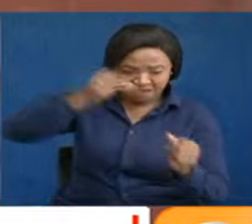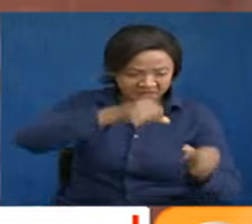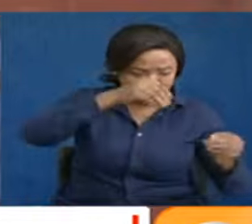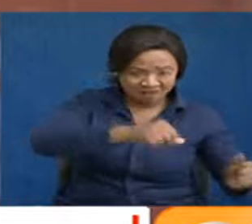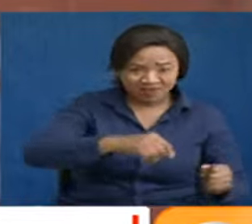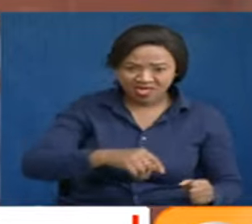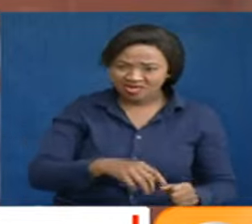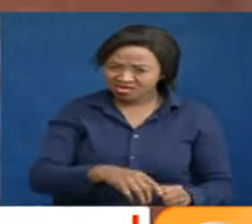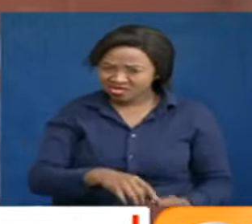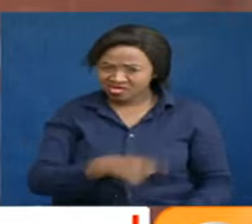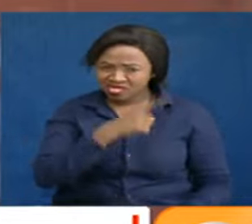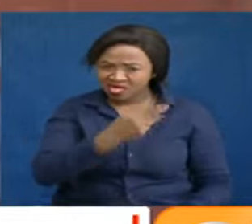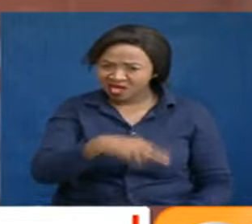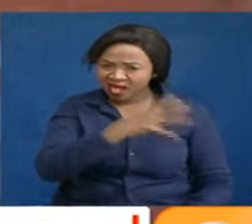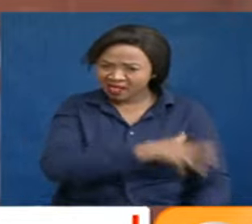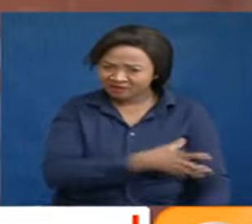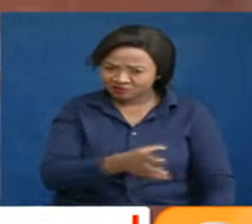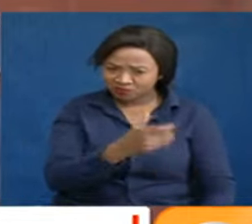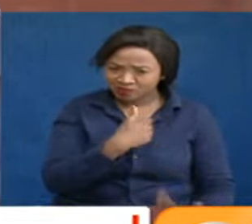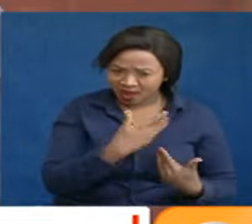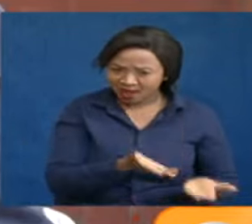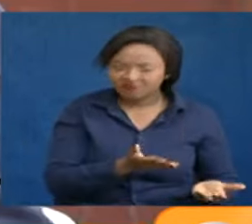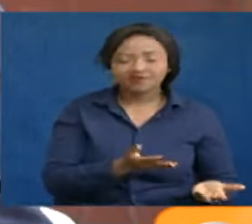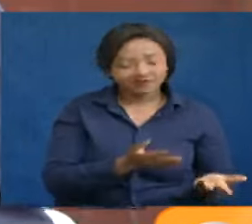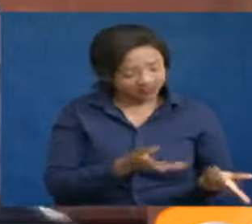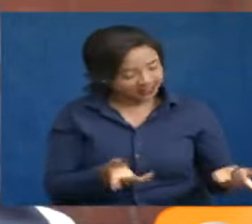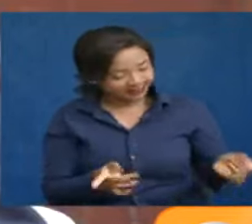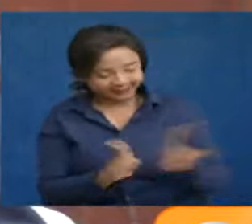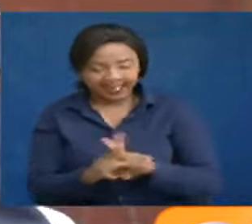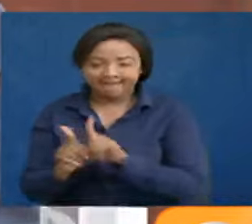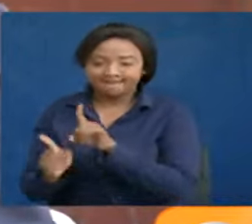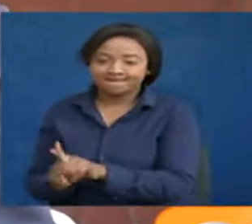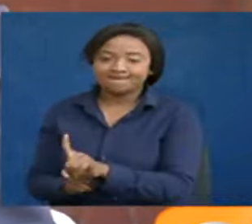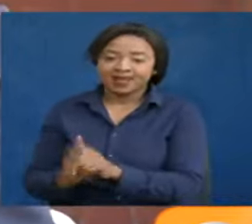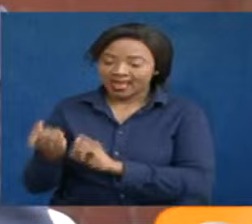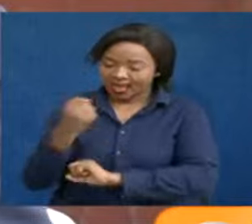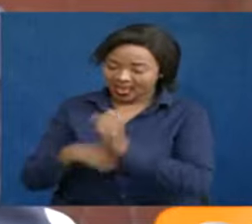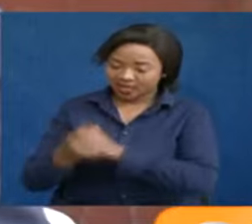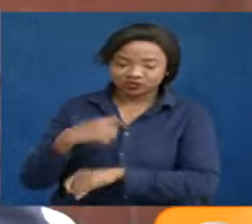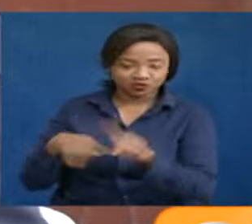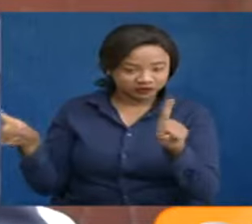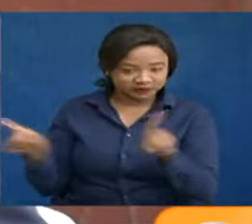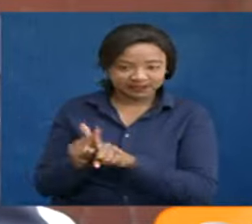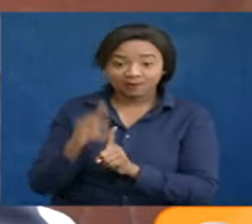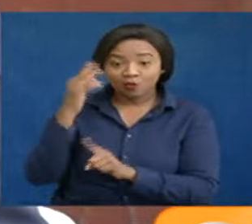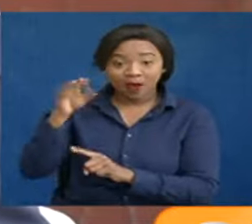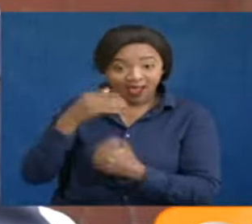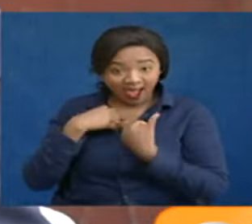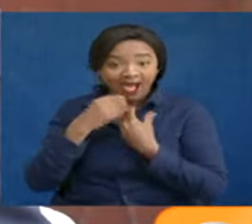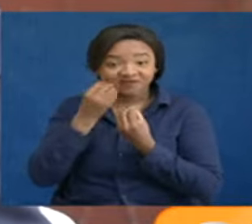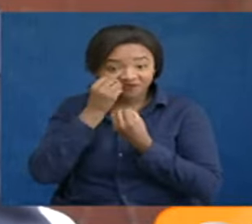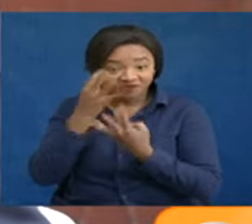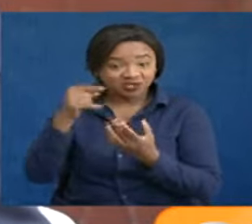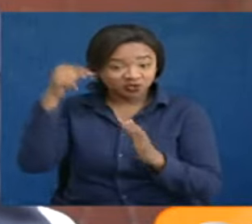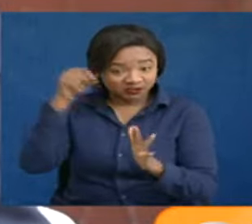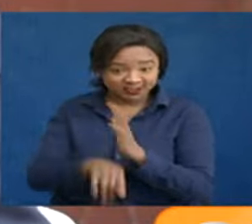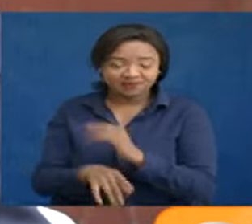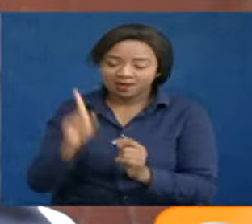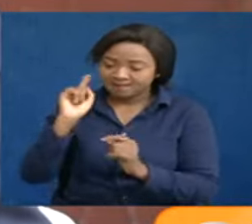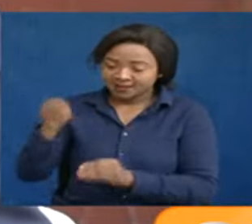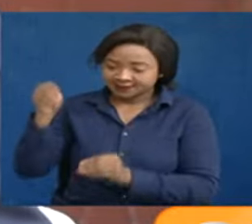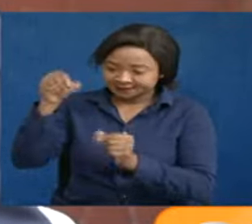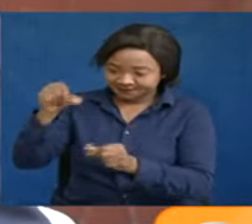go by, then there is no excuse why the government and its intelligence department cannot